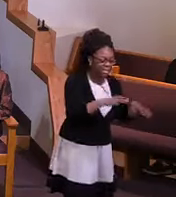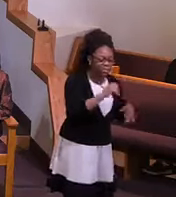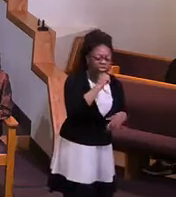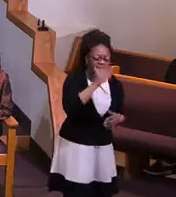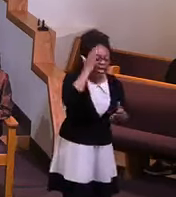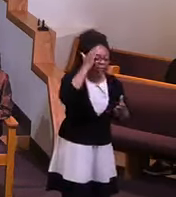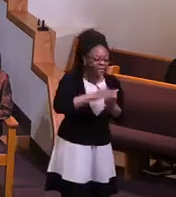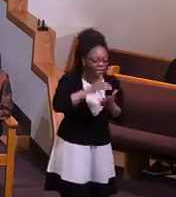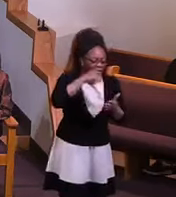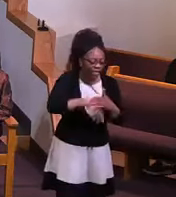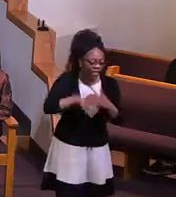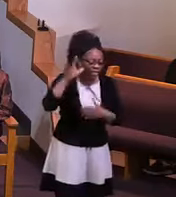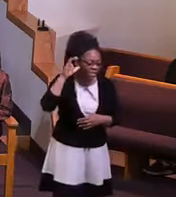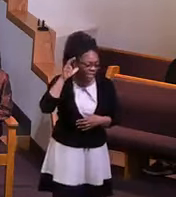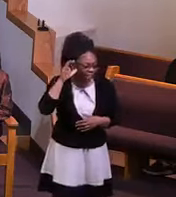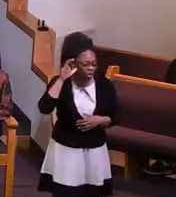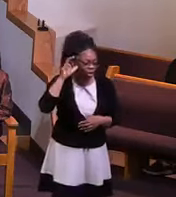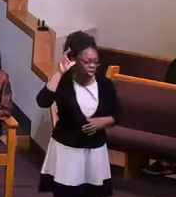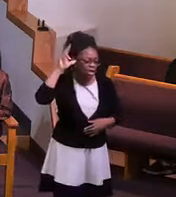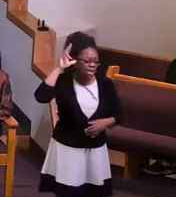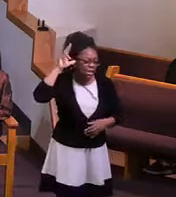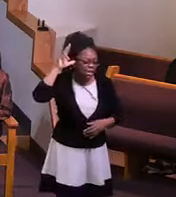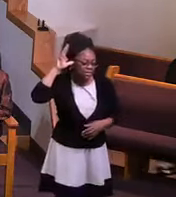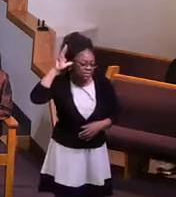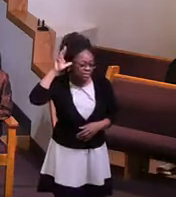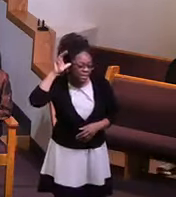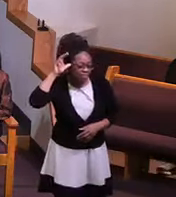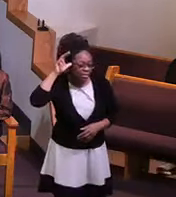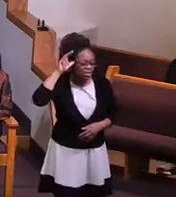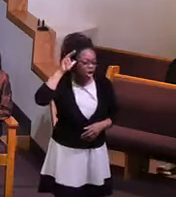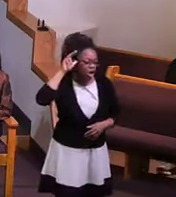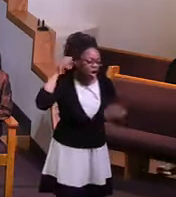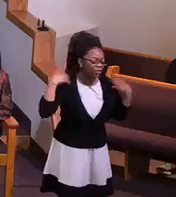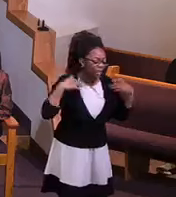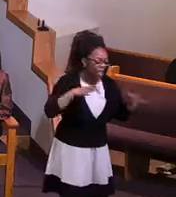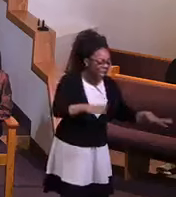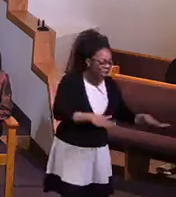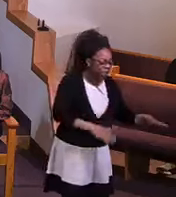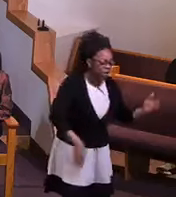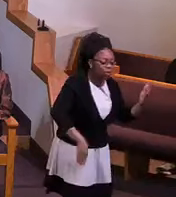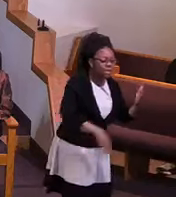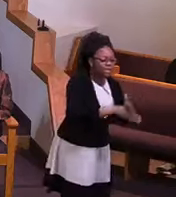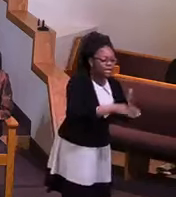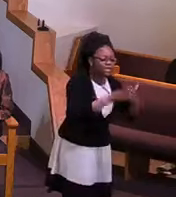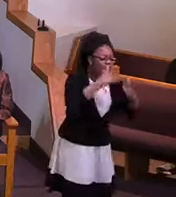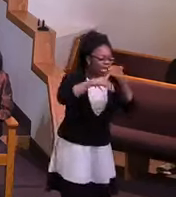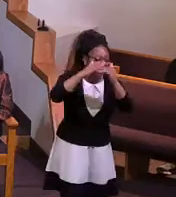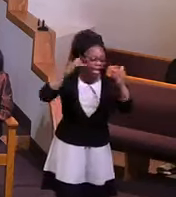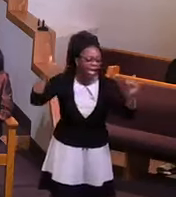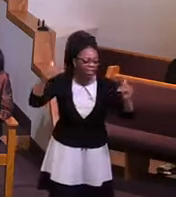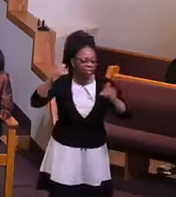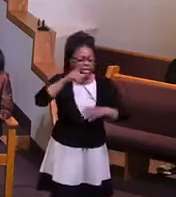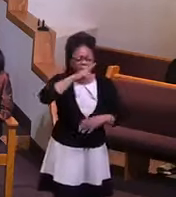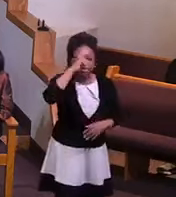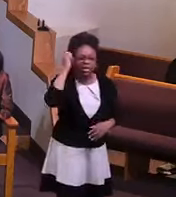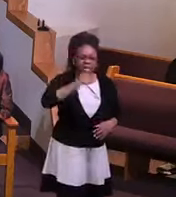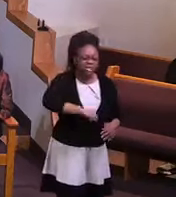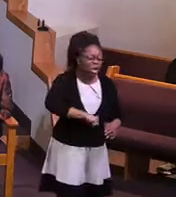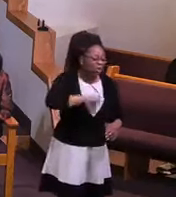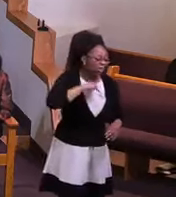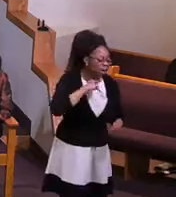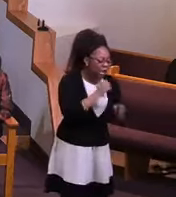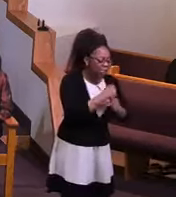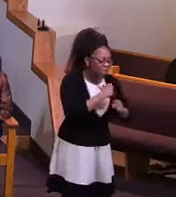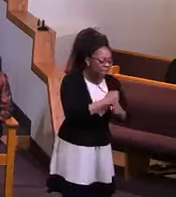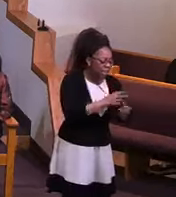and Satan's demons. Demons are the angels that were kicked out of heaven along with Lucifer because pride made him lose his mind